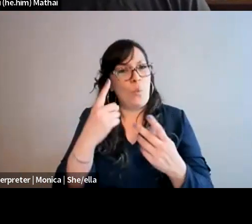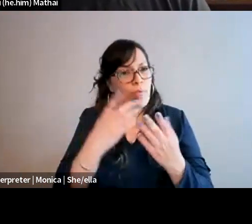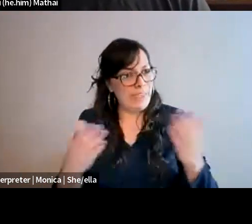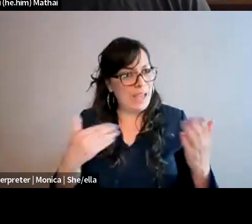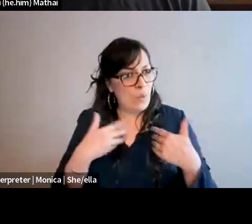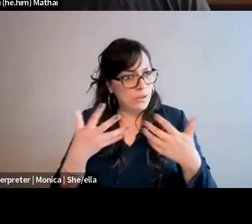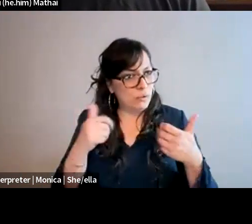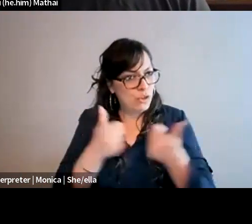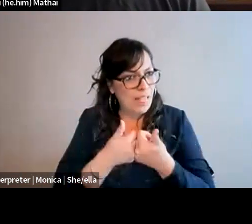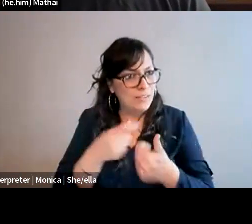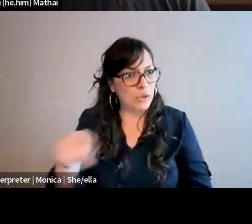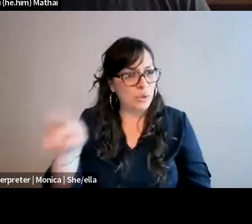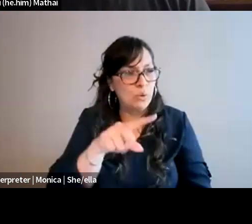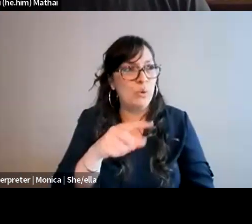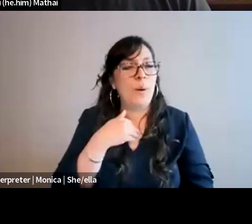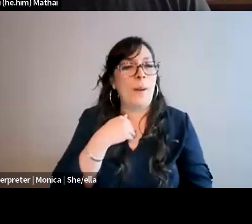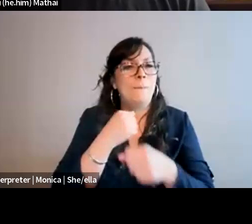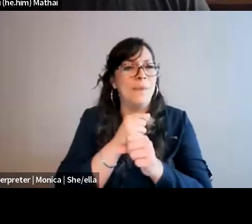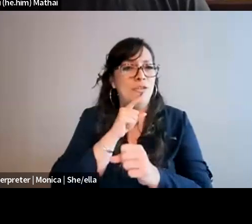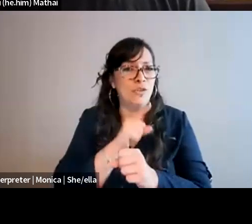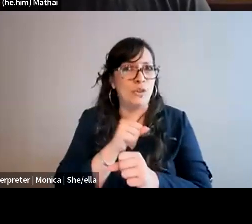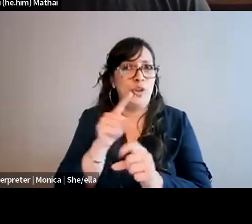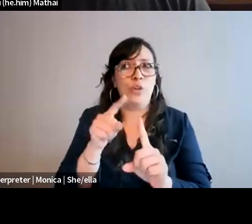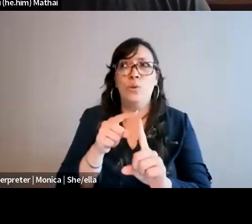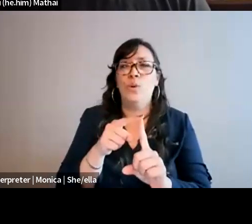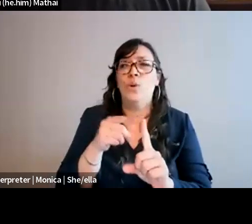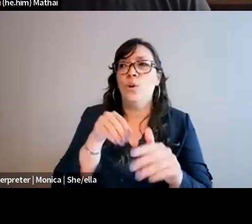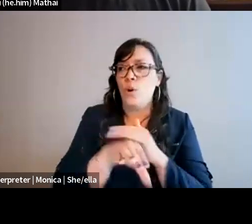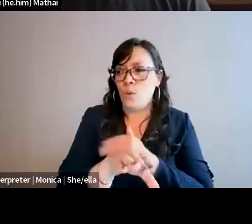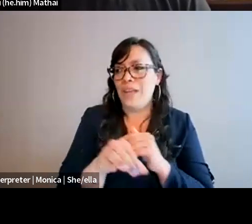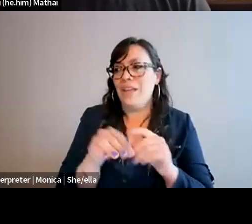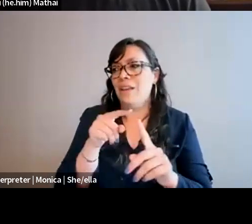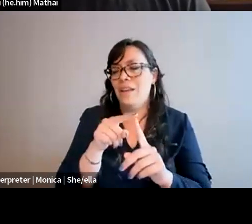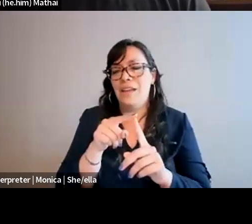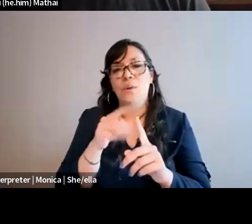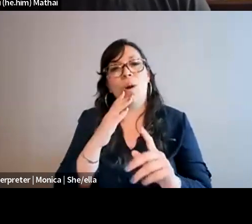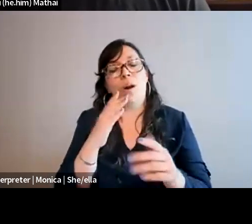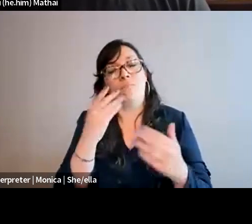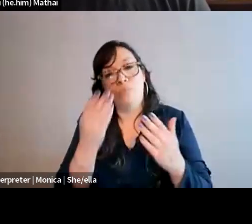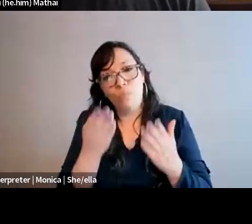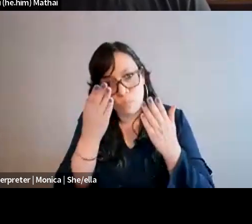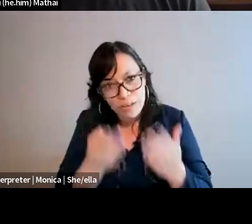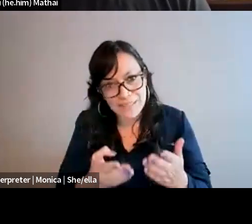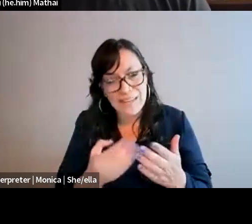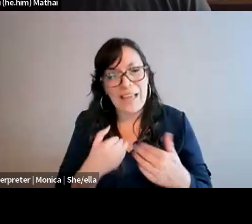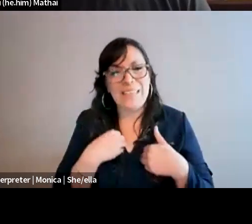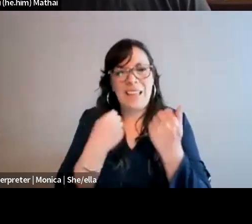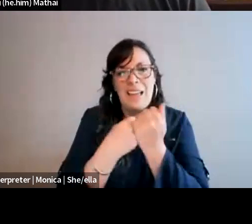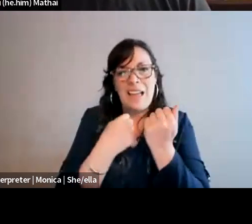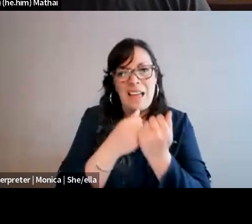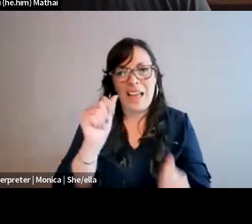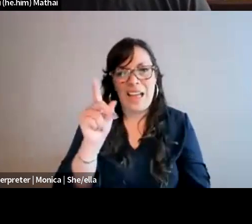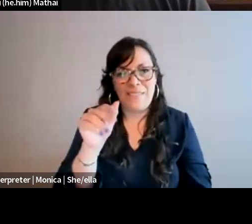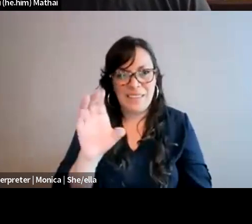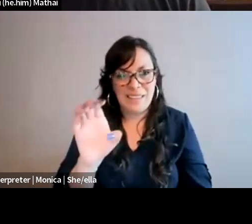to challenge you is make sure that you go in and you are present as an advocate. So many